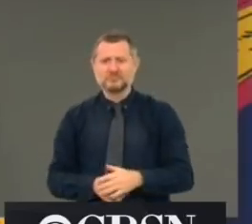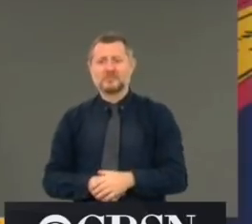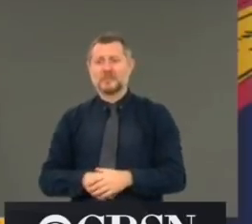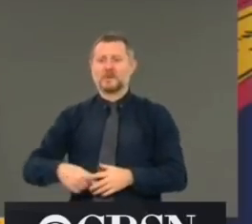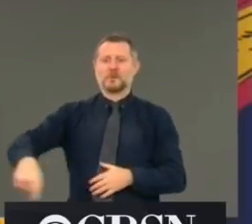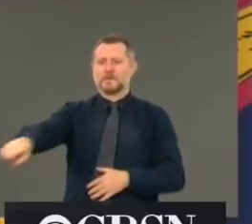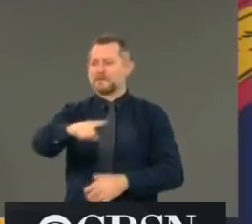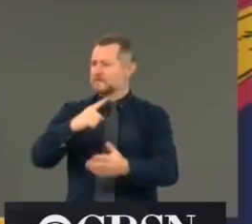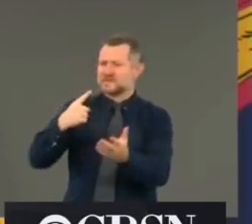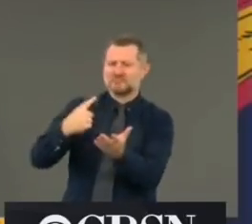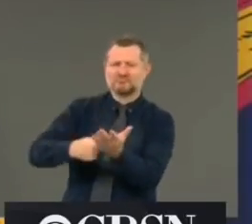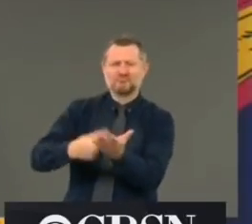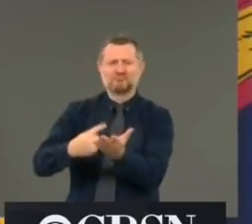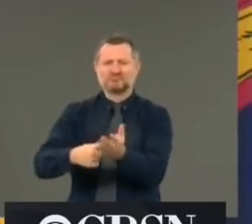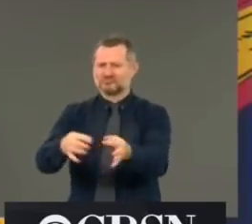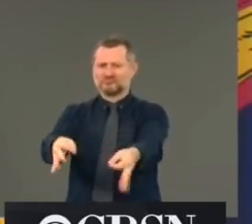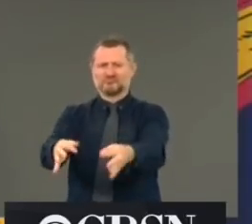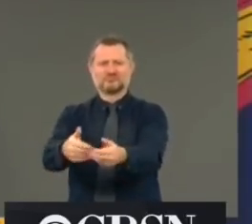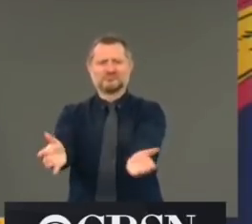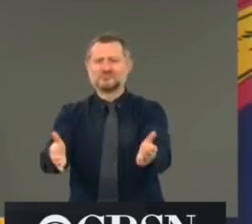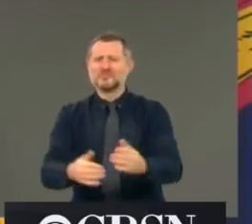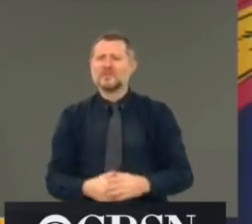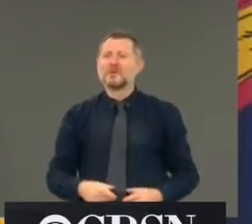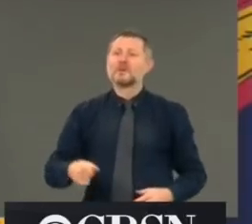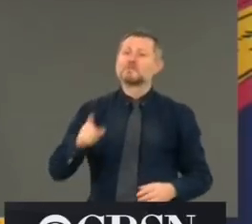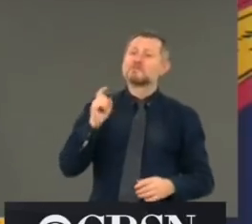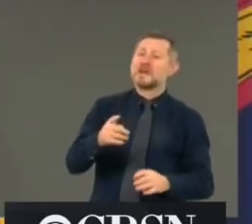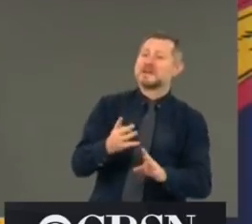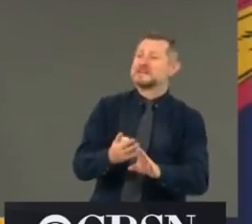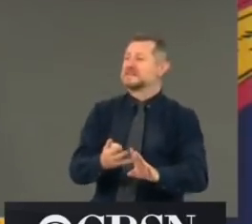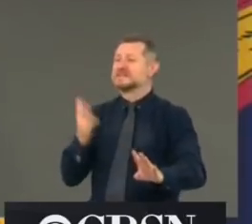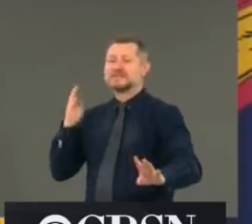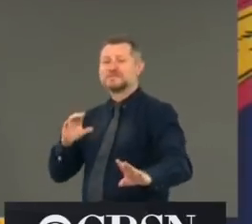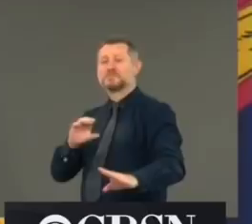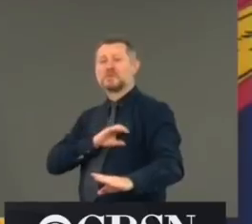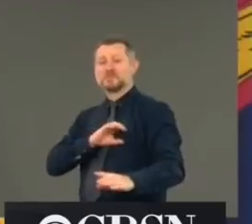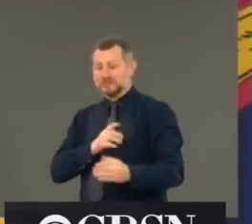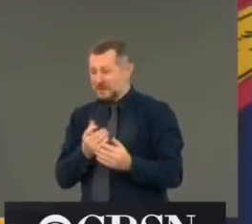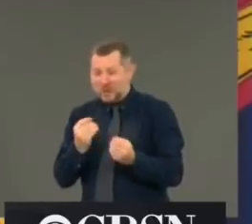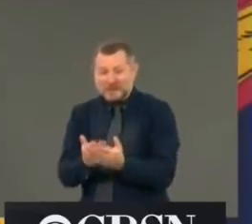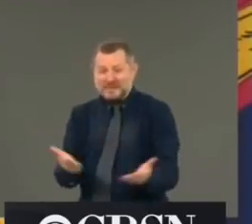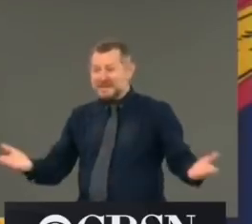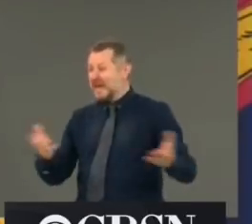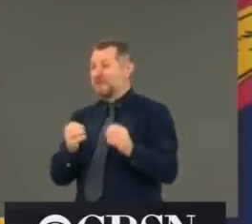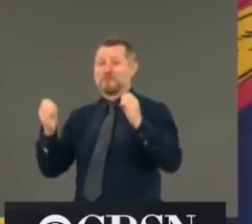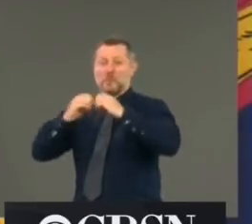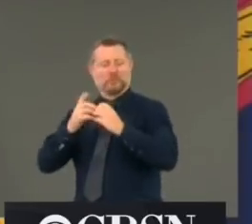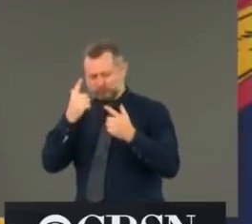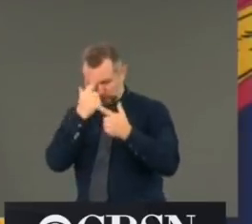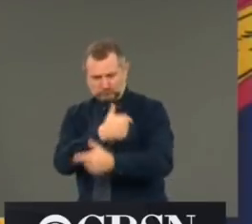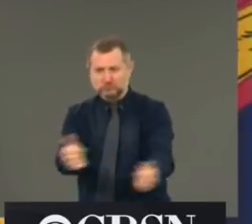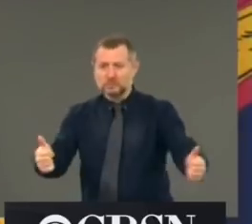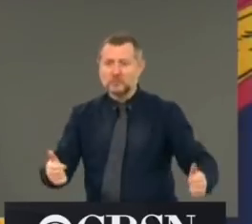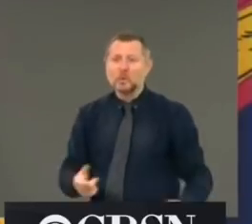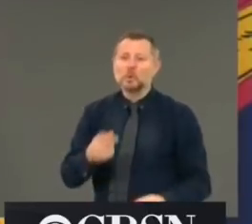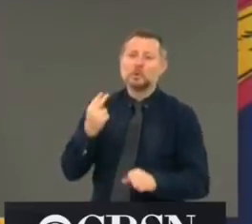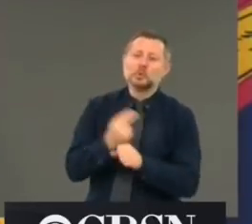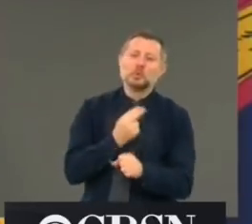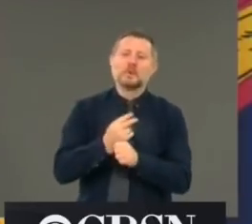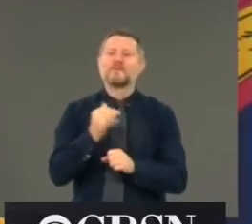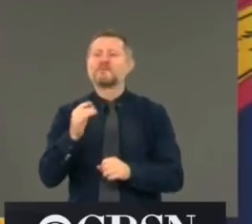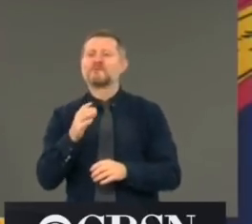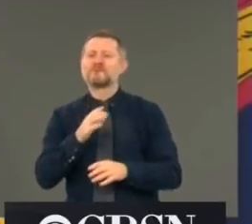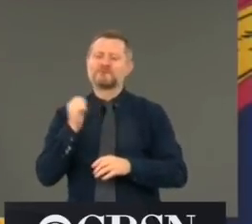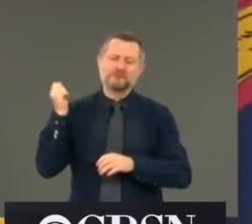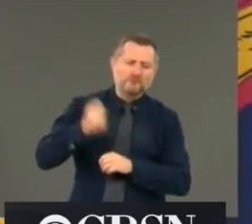what demilitarize the police means. Let them determine a use of force policy.